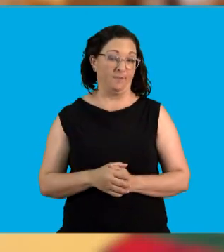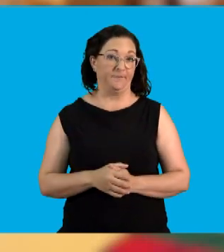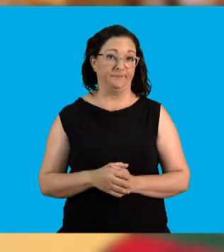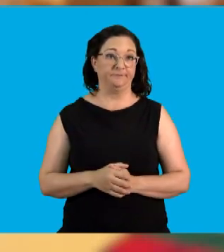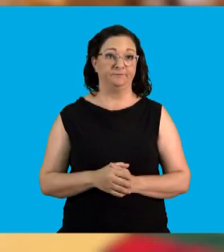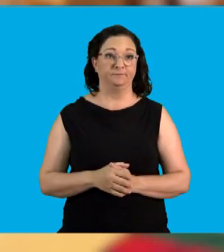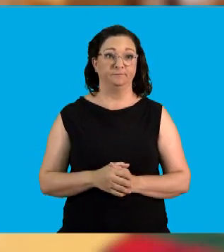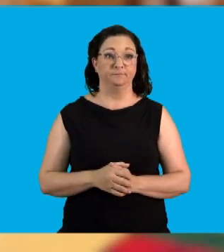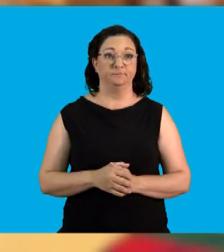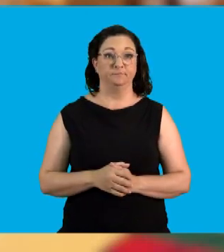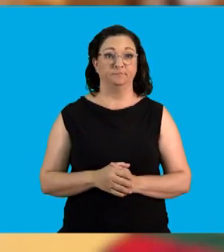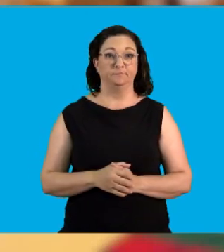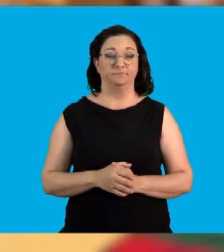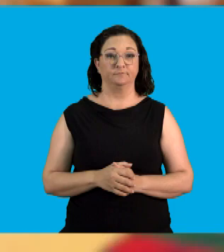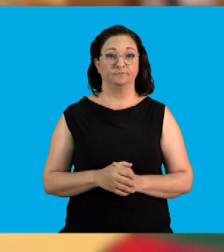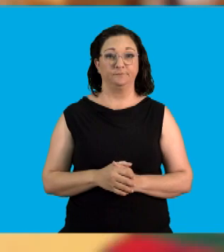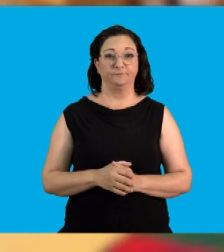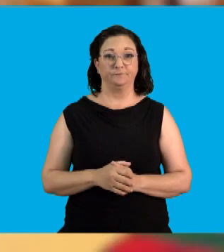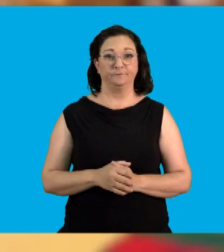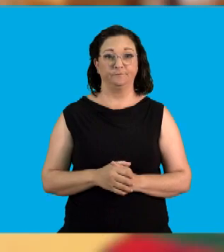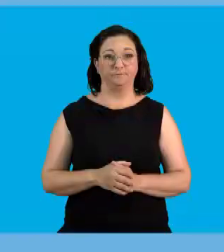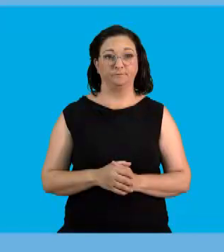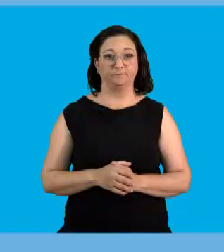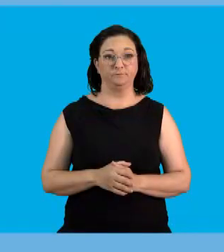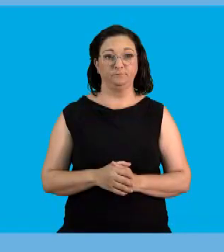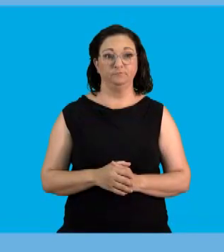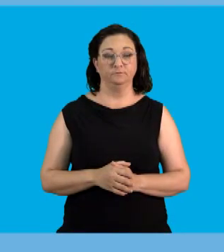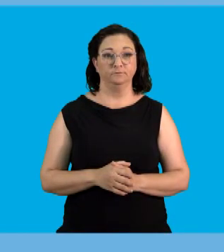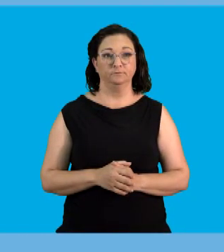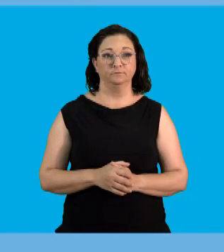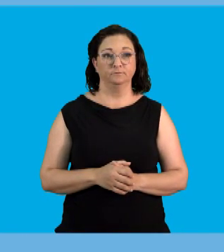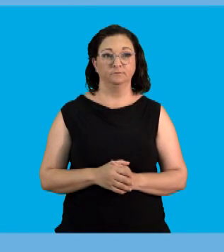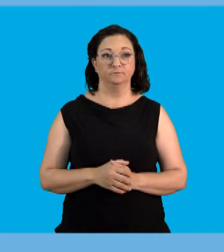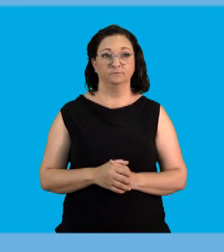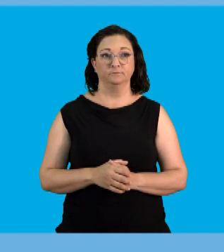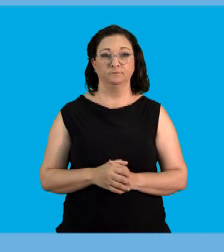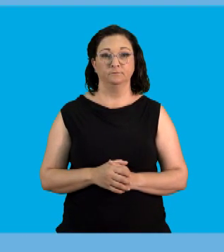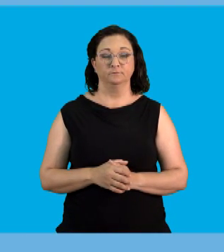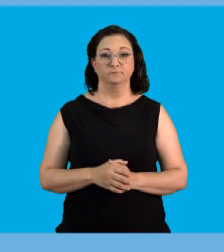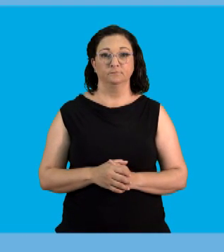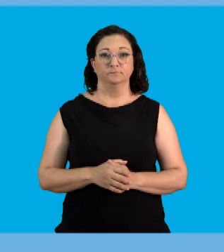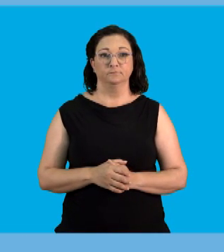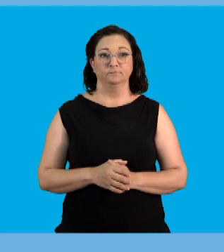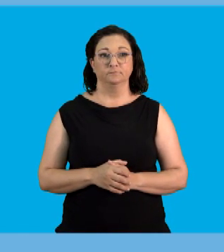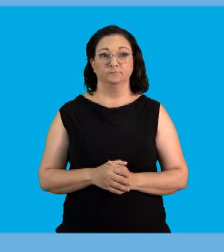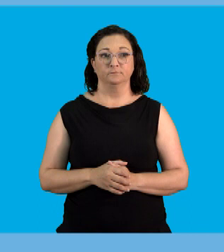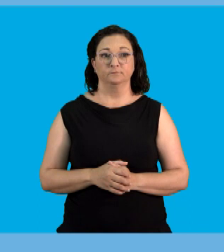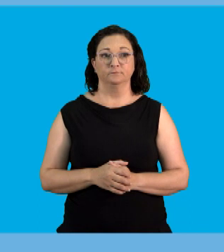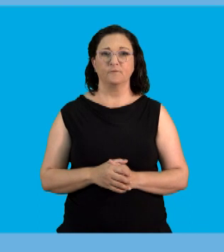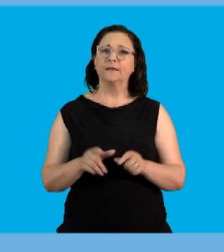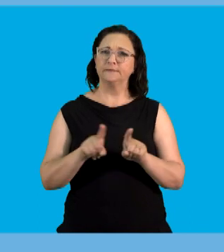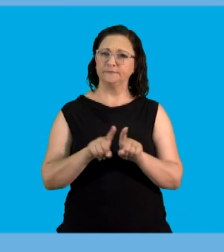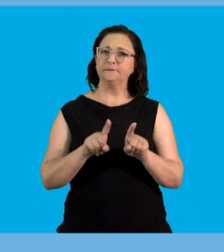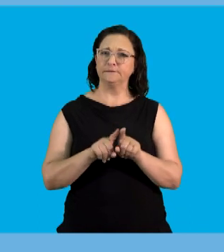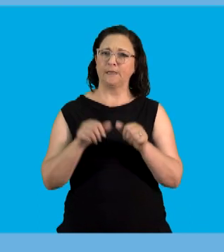say there's going to be high pressure as compared to the cool gas. Now, second question is,